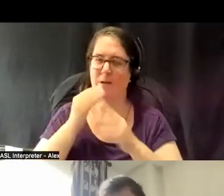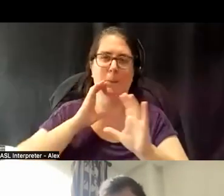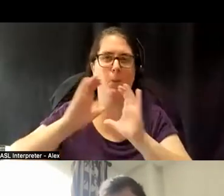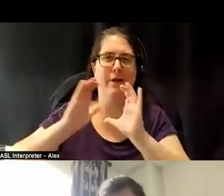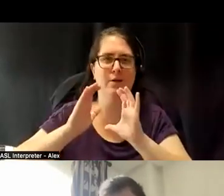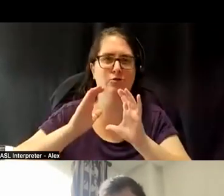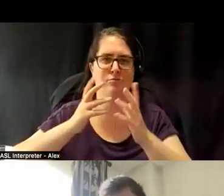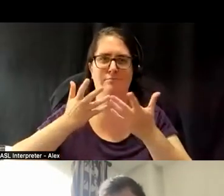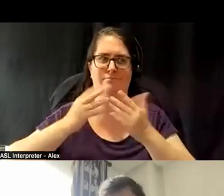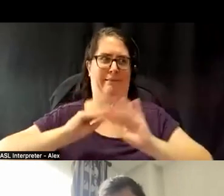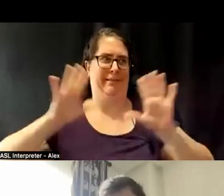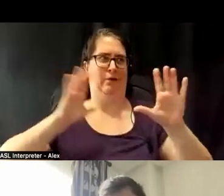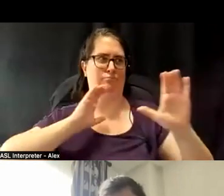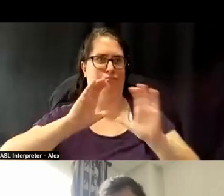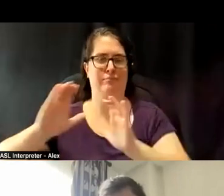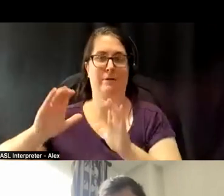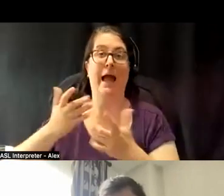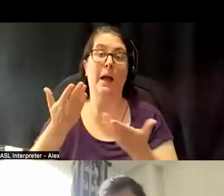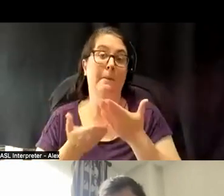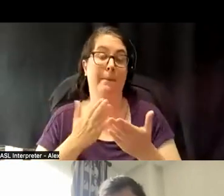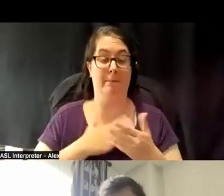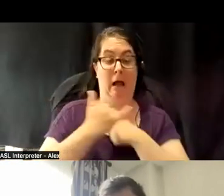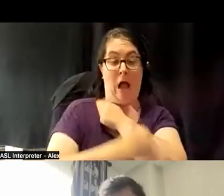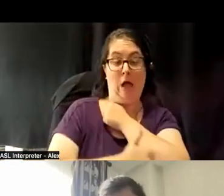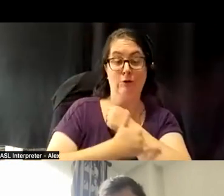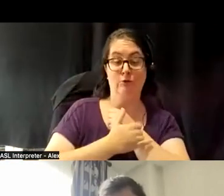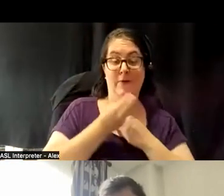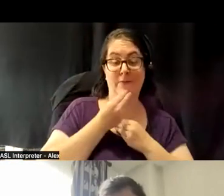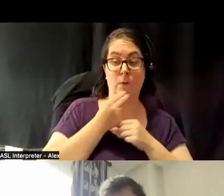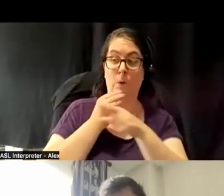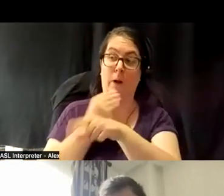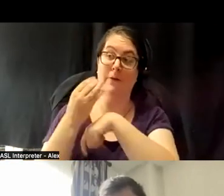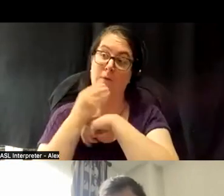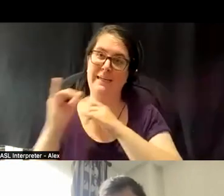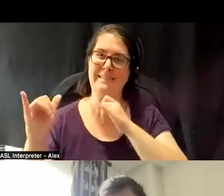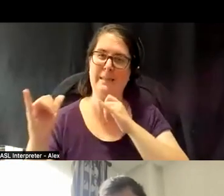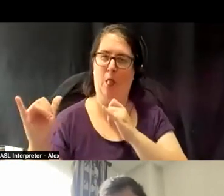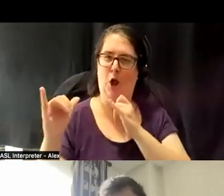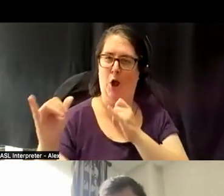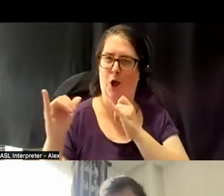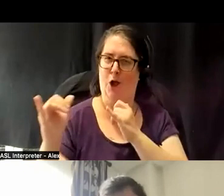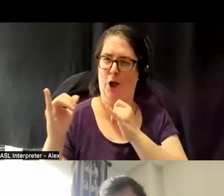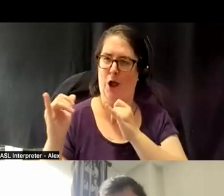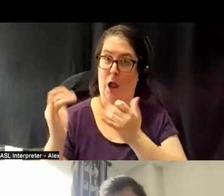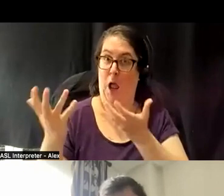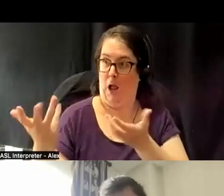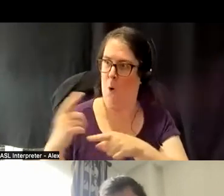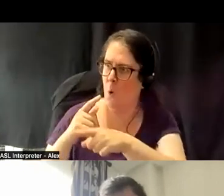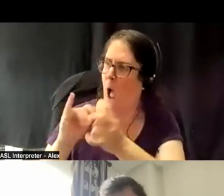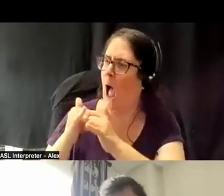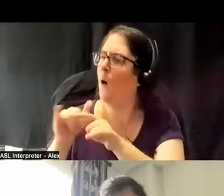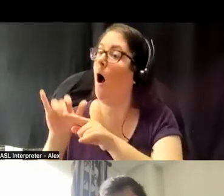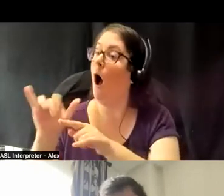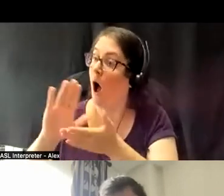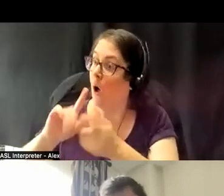if you cook a similar thing from your country, maybe another person cooks like a very similar thing. So this was a really great way